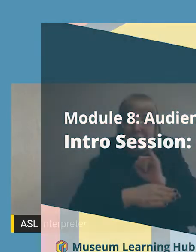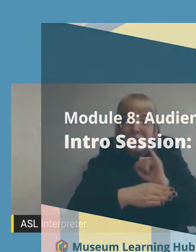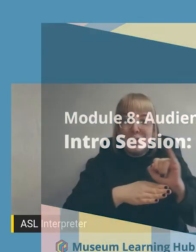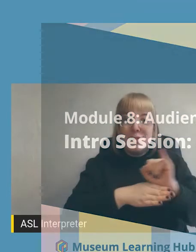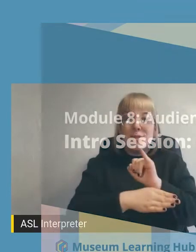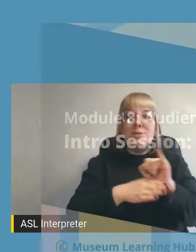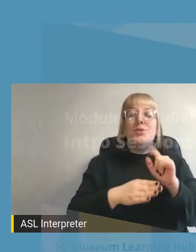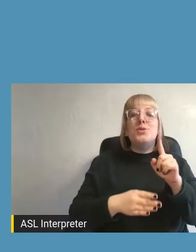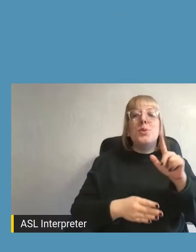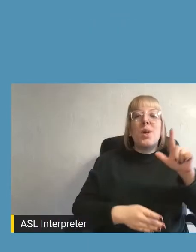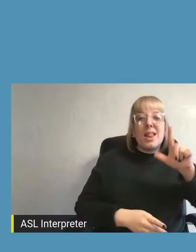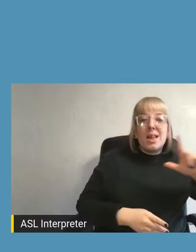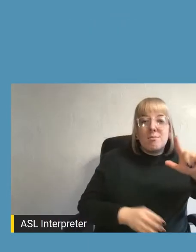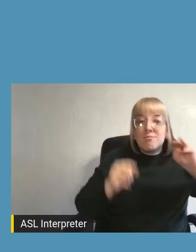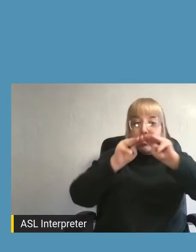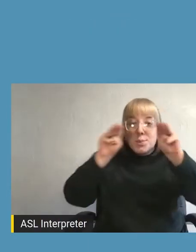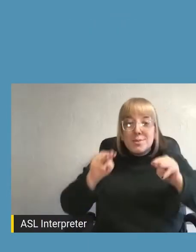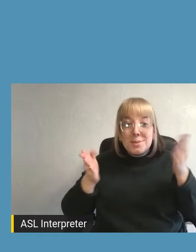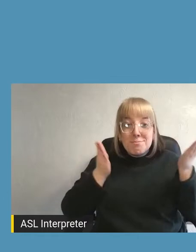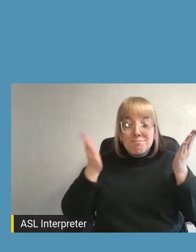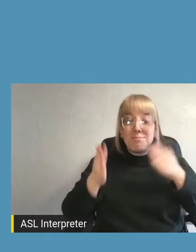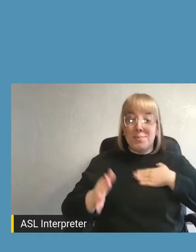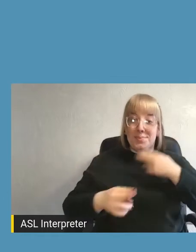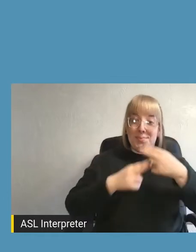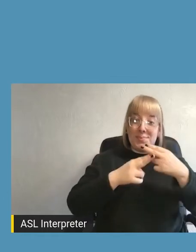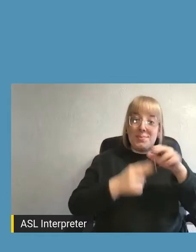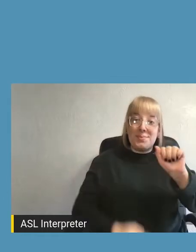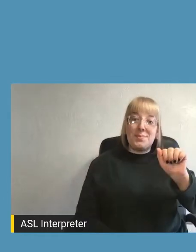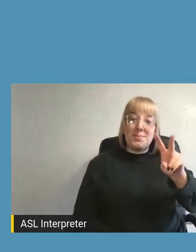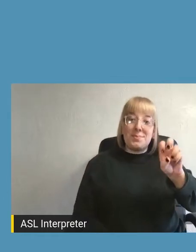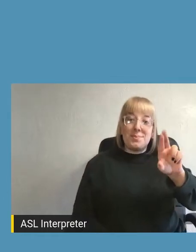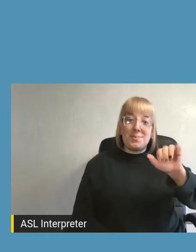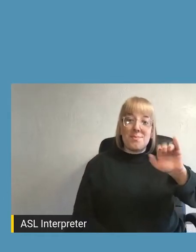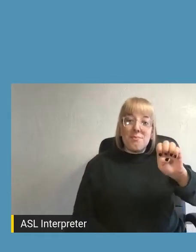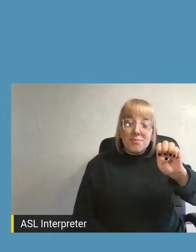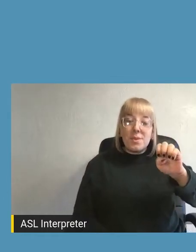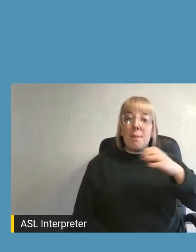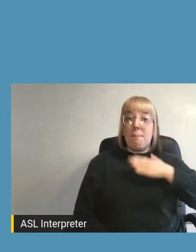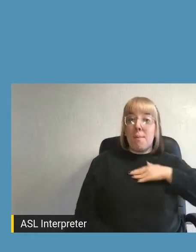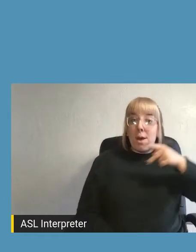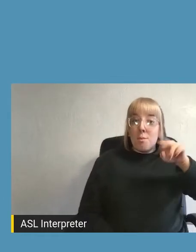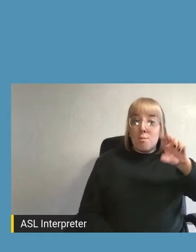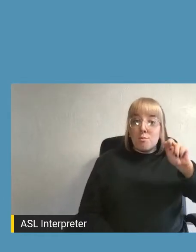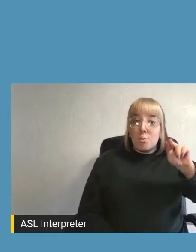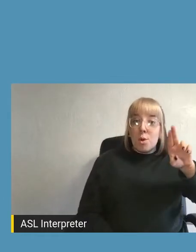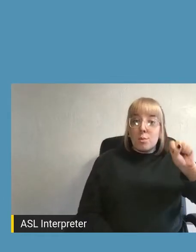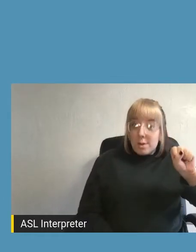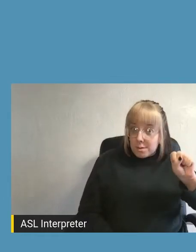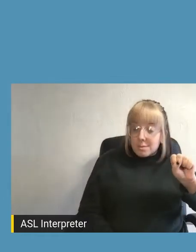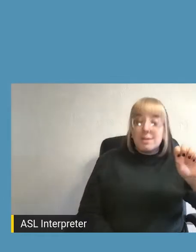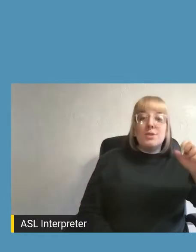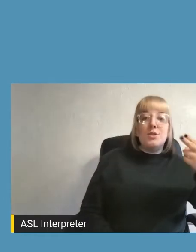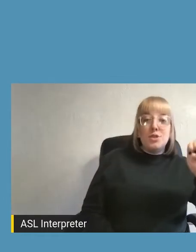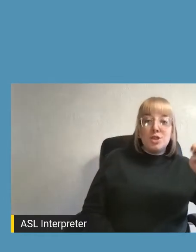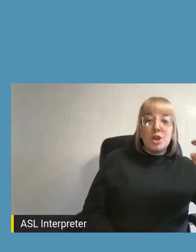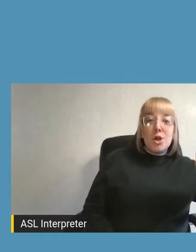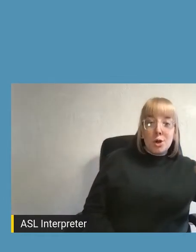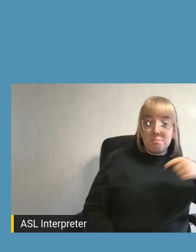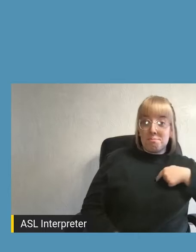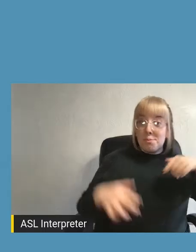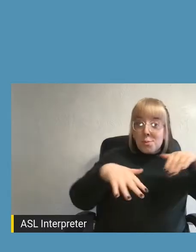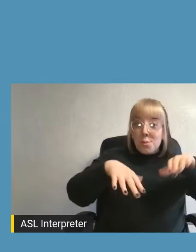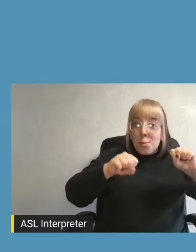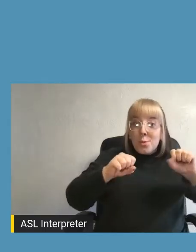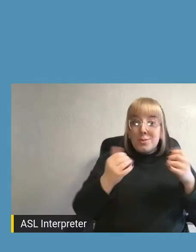Services. My name is Avery Shaughnessy Comfort. My pronouns are she, her, and I am your host for today's program.